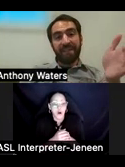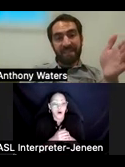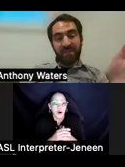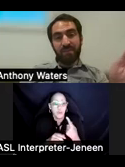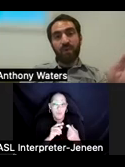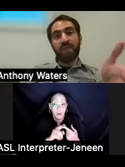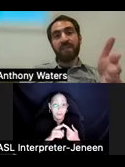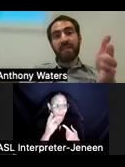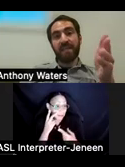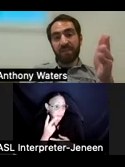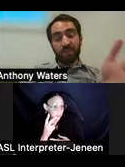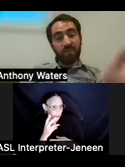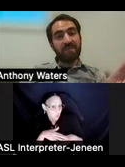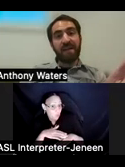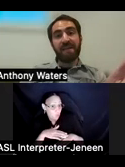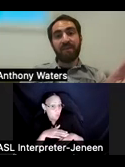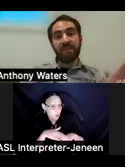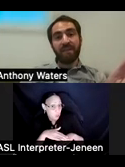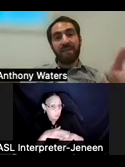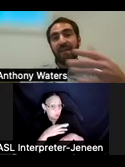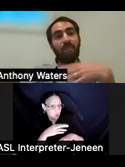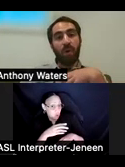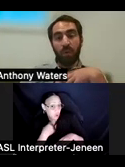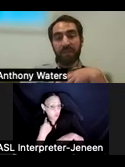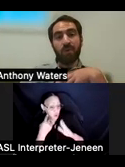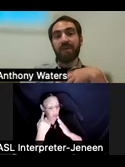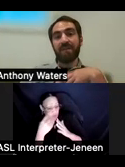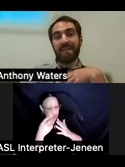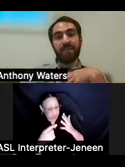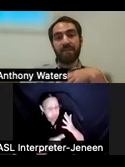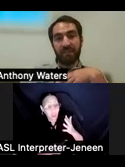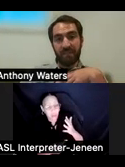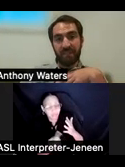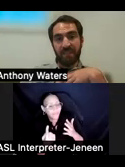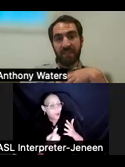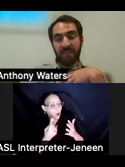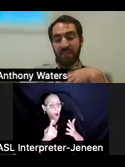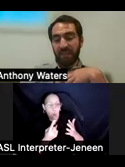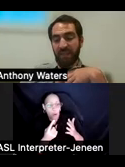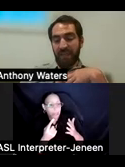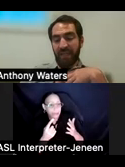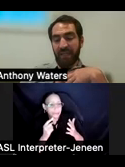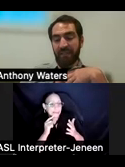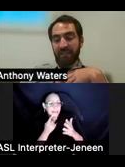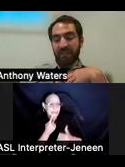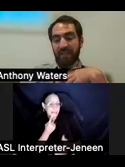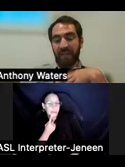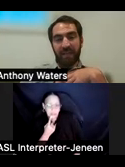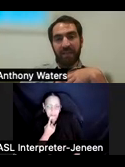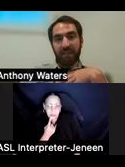I see those warning signs, those risk factors, that I'm always going to take them seriously.